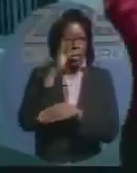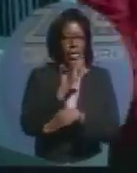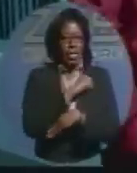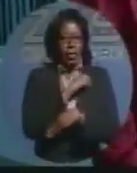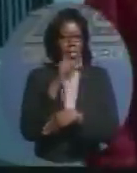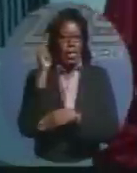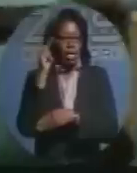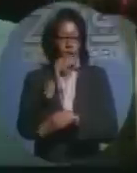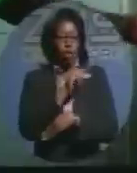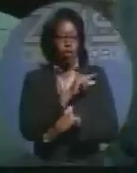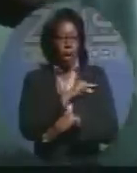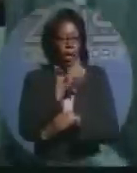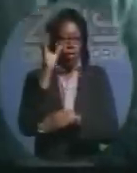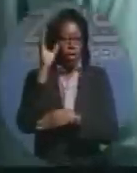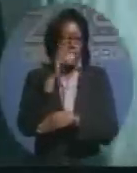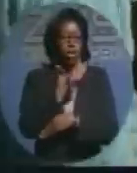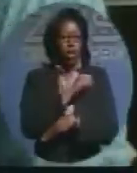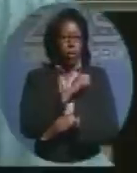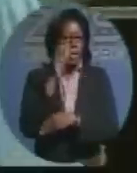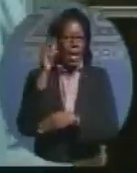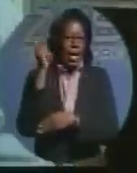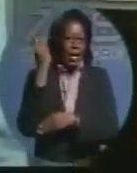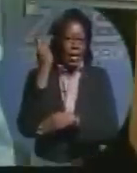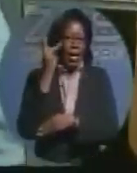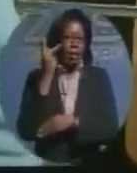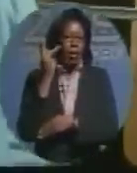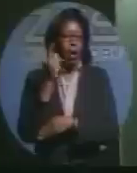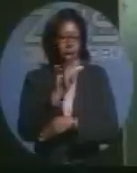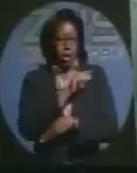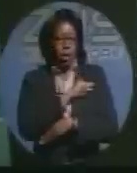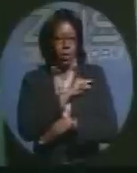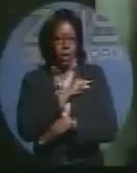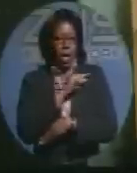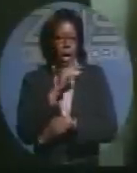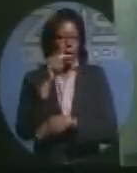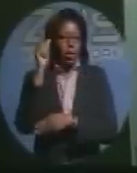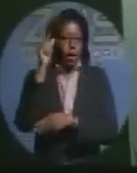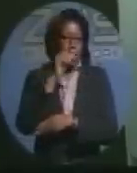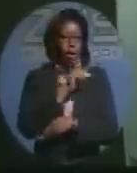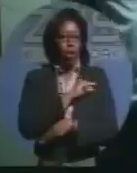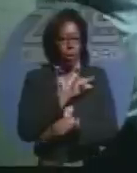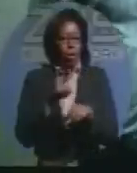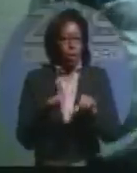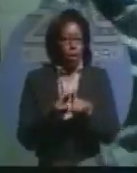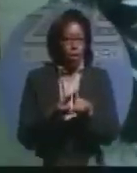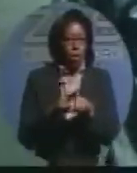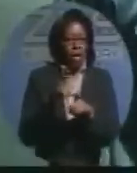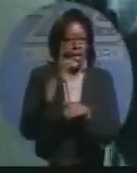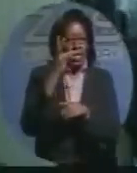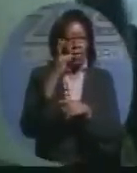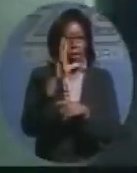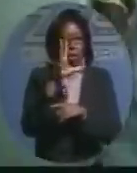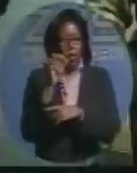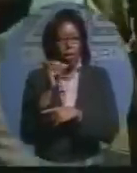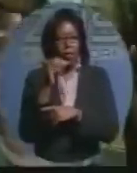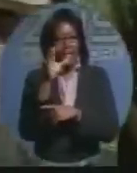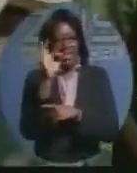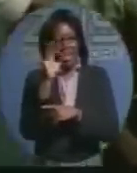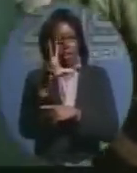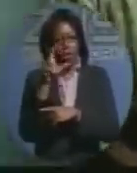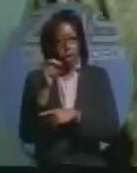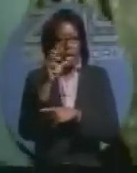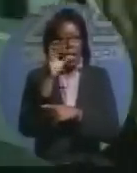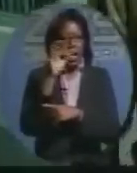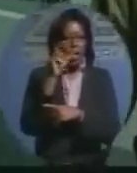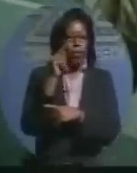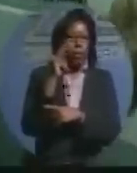Nico Grant, Kwesi Thompson, Kenyatta Gibson, and Greg Gomez. Voting started around 7:30, and by 9:30, F&M